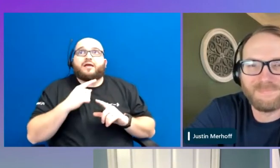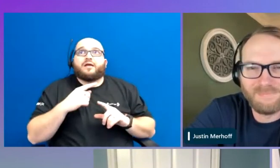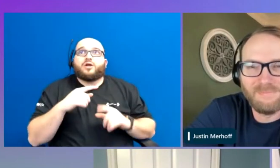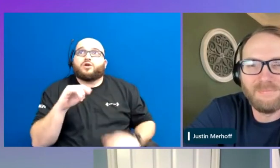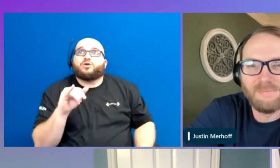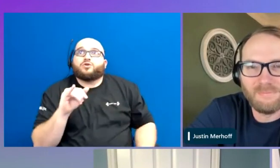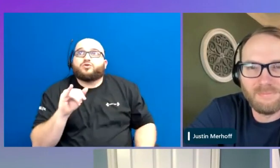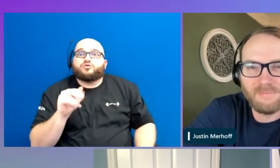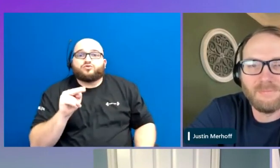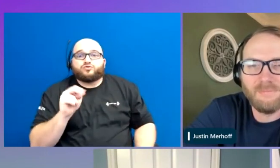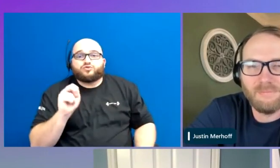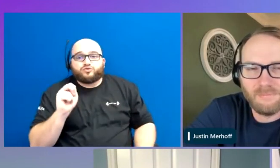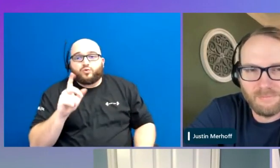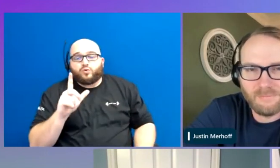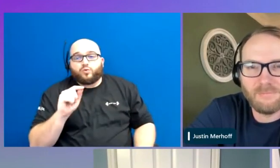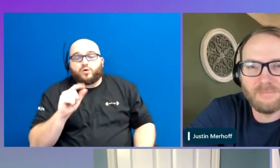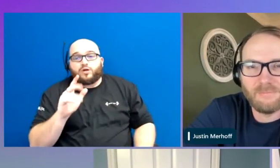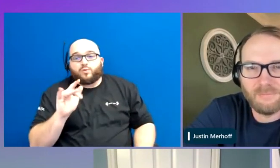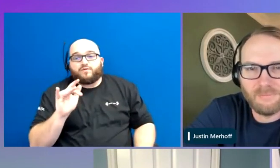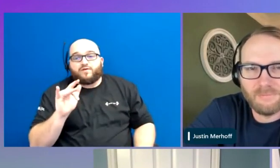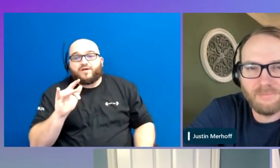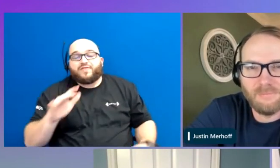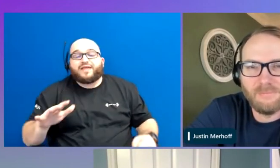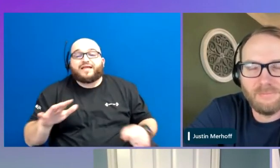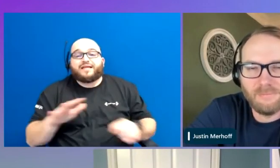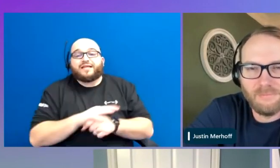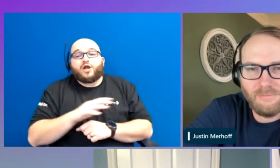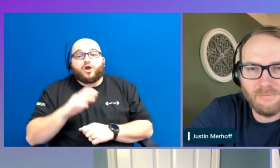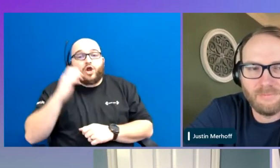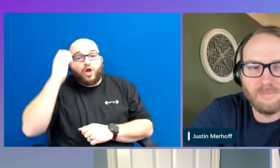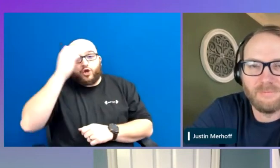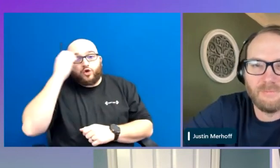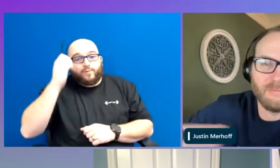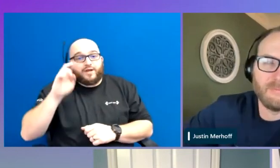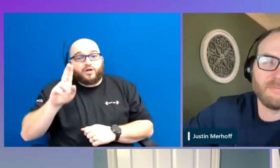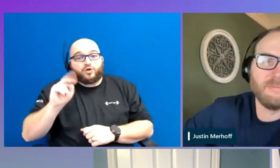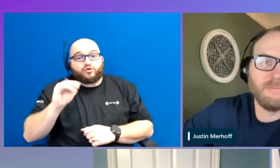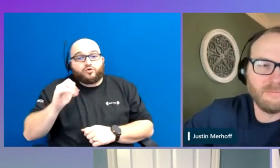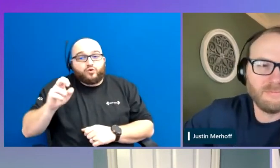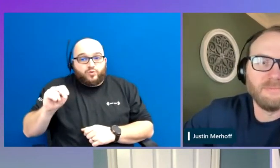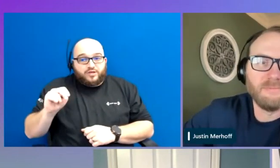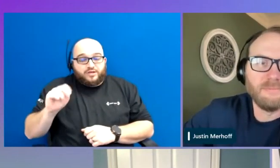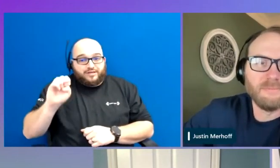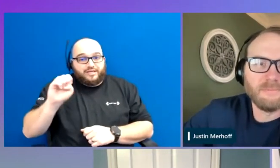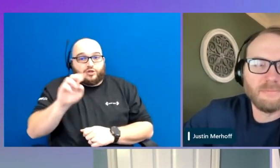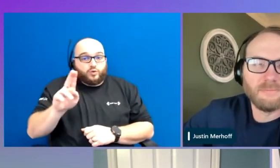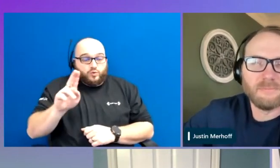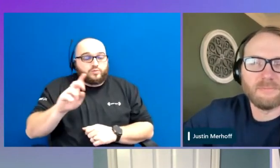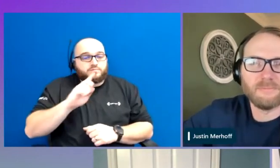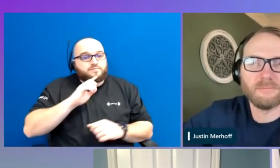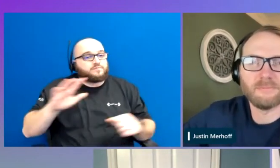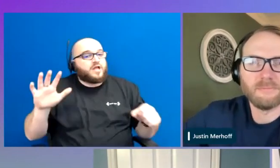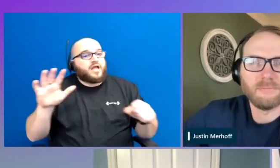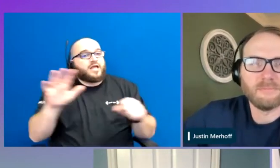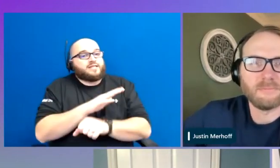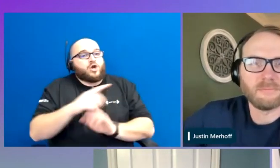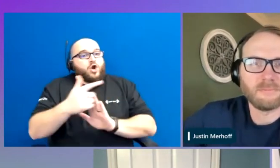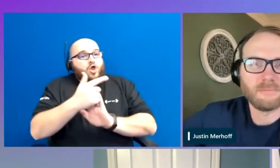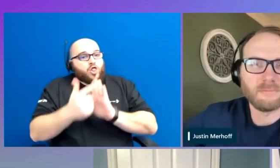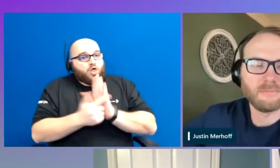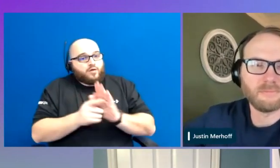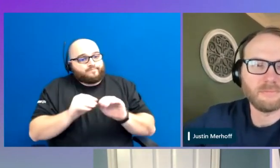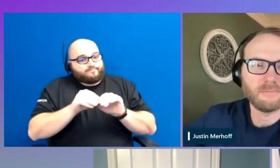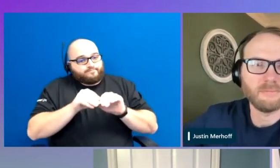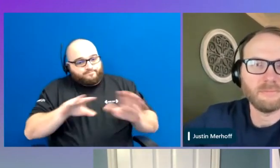June of 2025, the entire European Union is bringing their suite of laws out, and they'll be